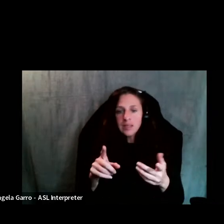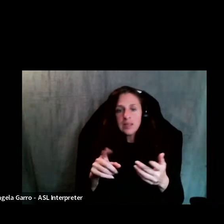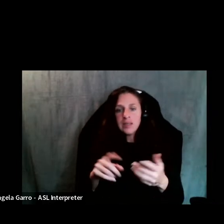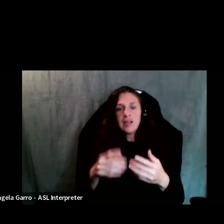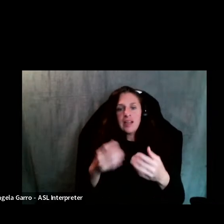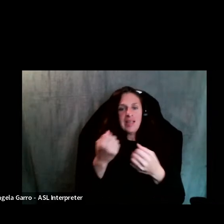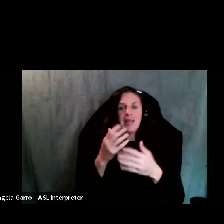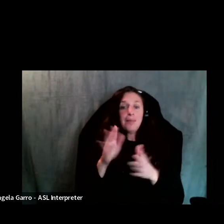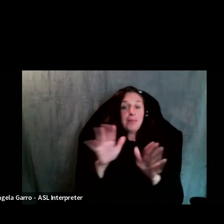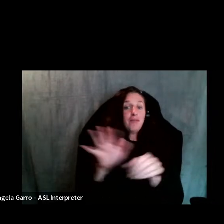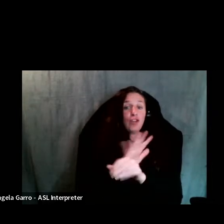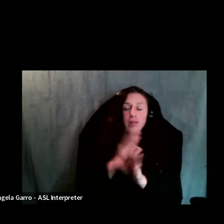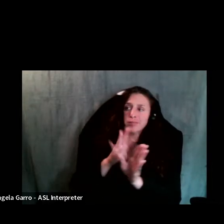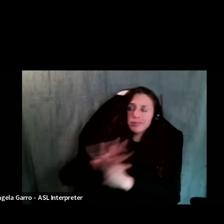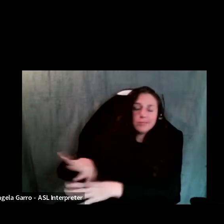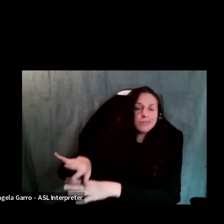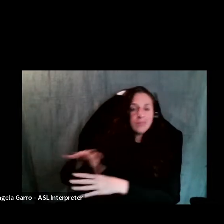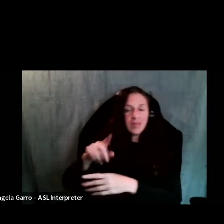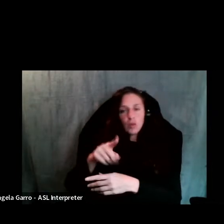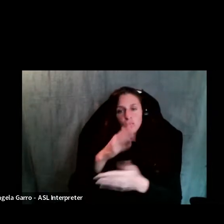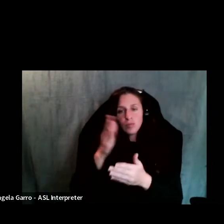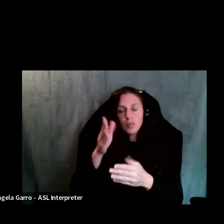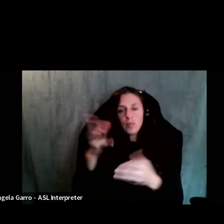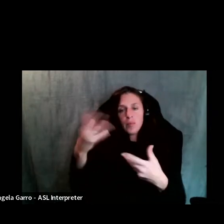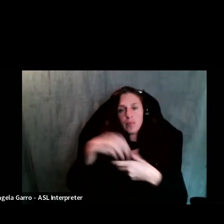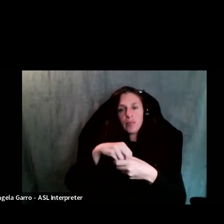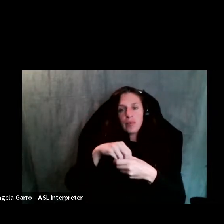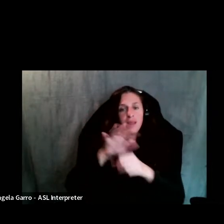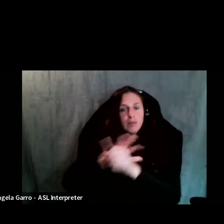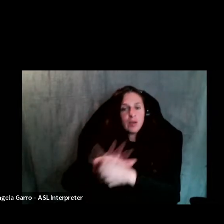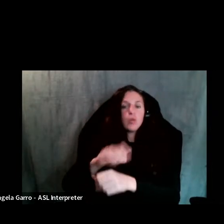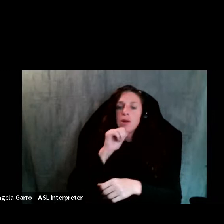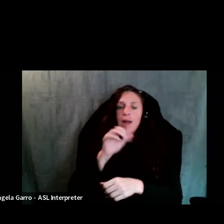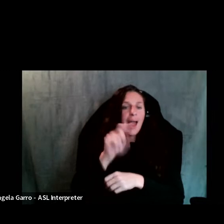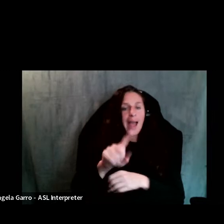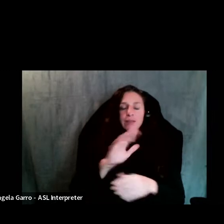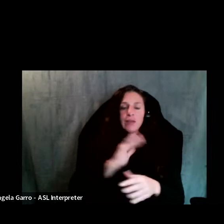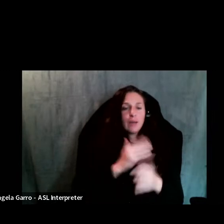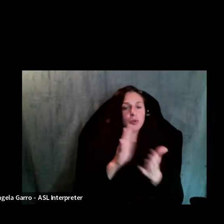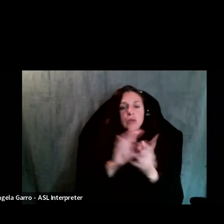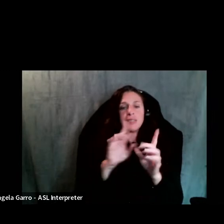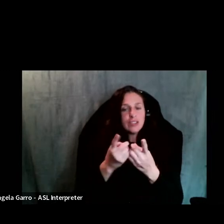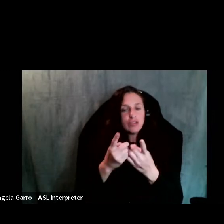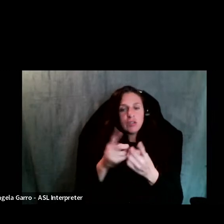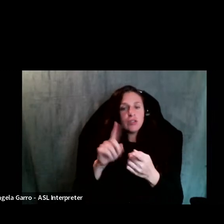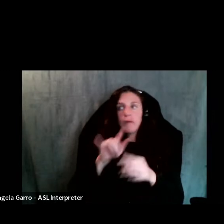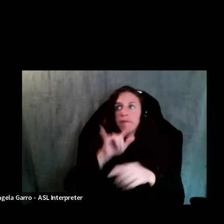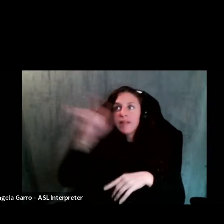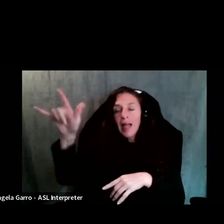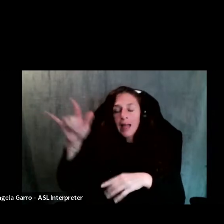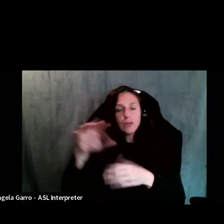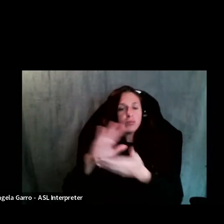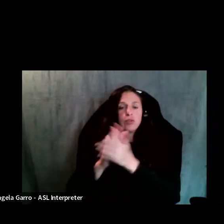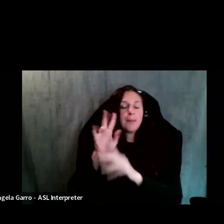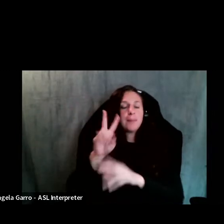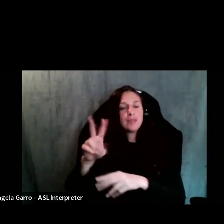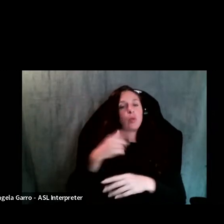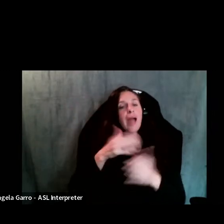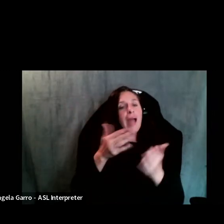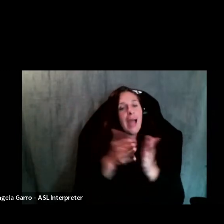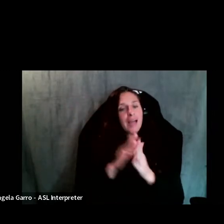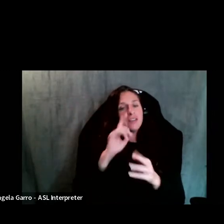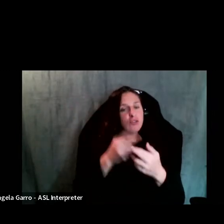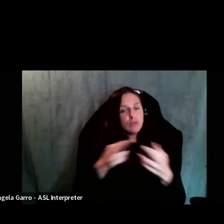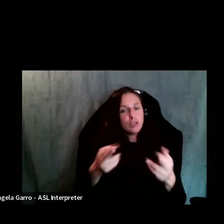movement is being on the side of the oppressors. We are not asking our school district to fly to the Middle East and create peace. We are asking for resources